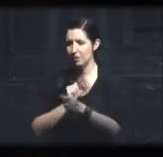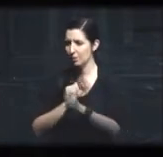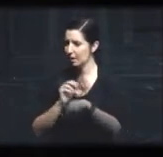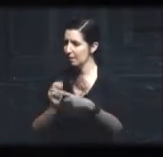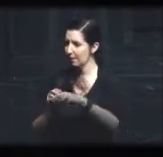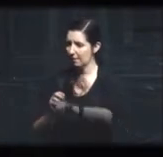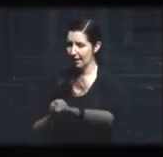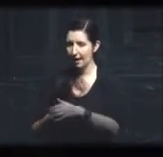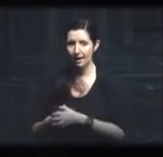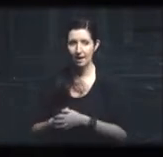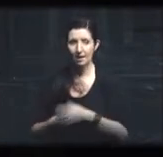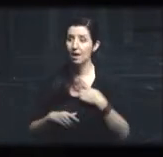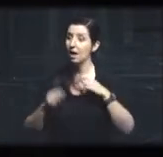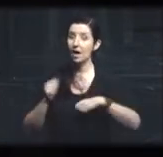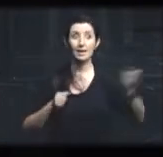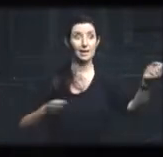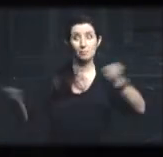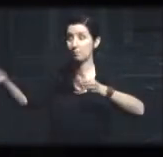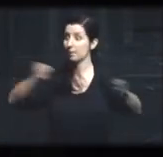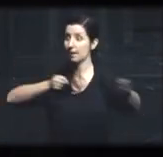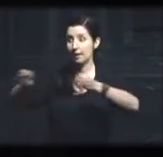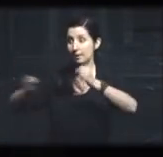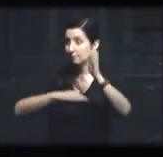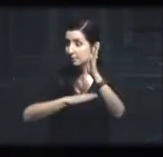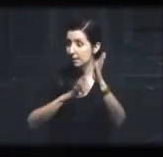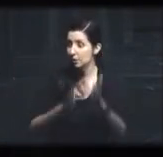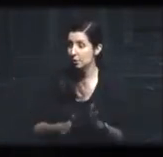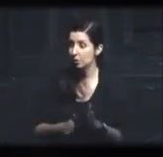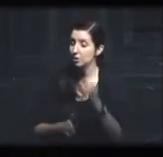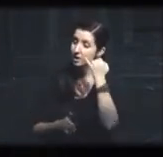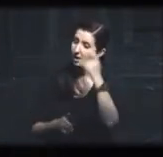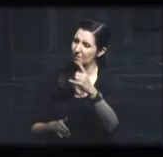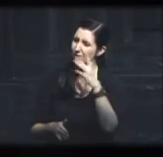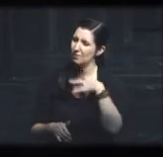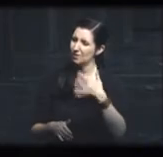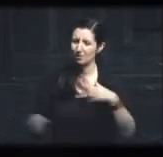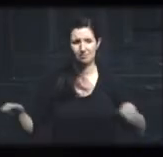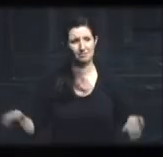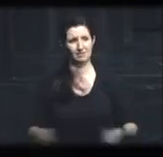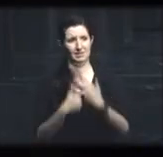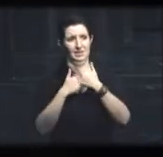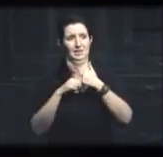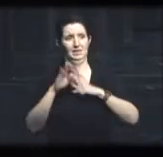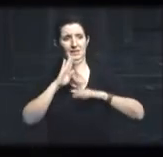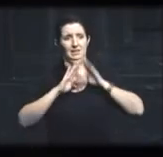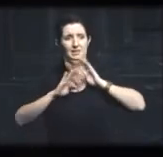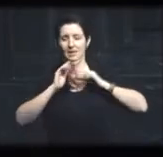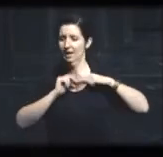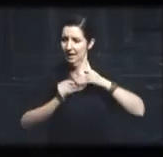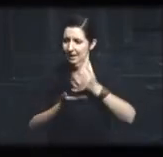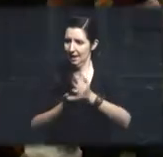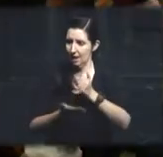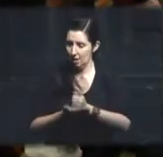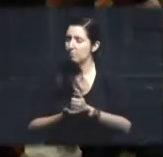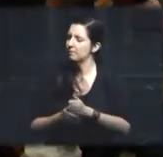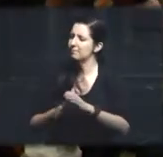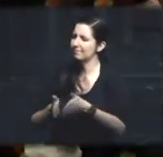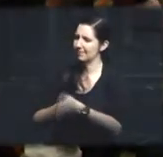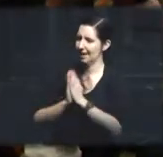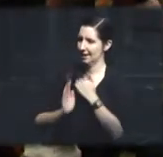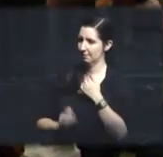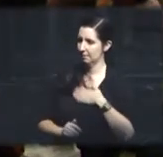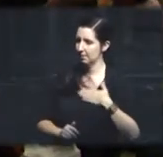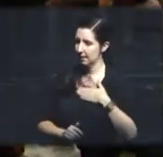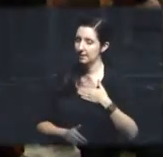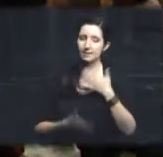those conversations if you're being challenged in your classroom by those conversations and want assistance with them. So thank